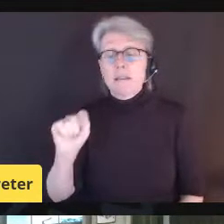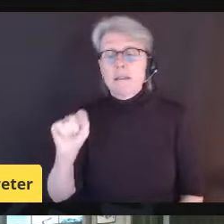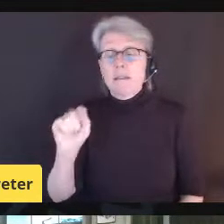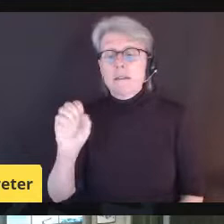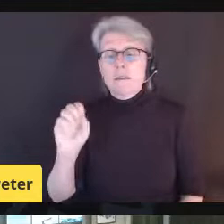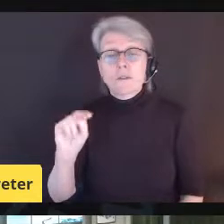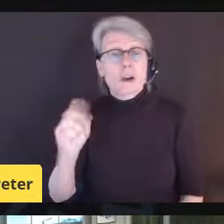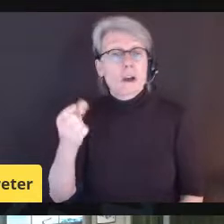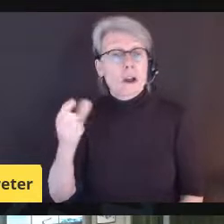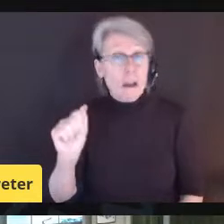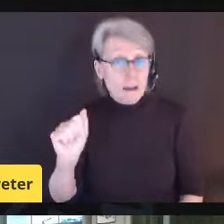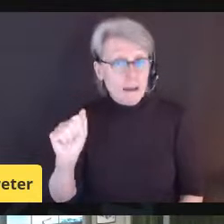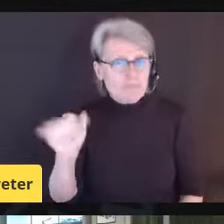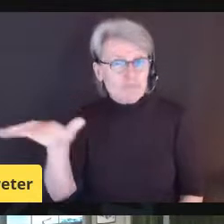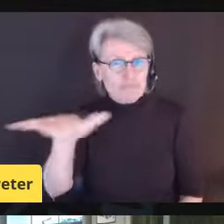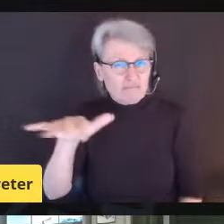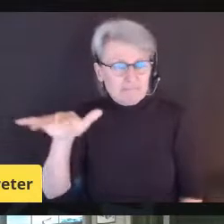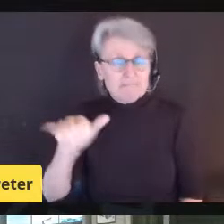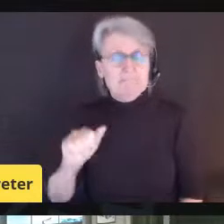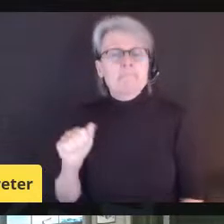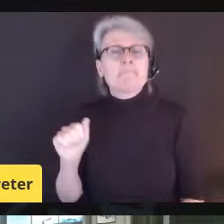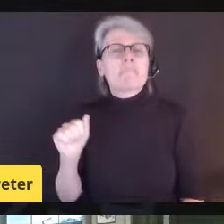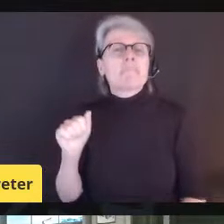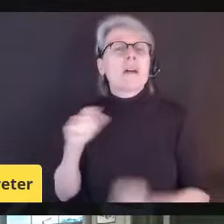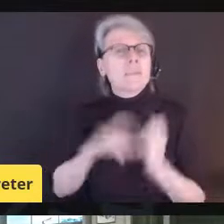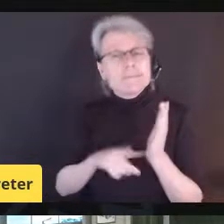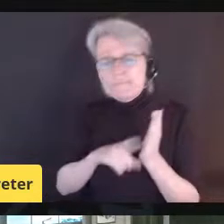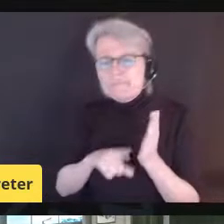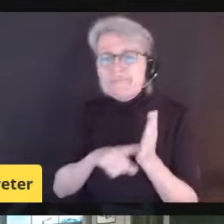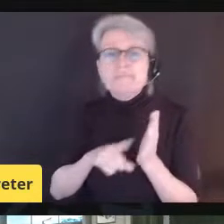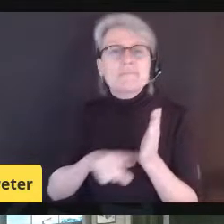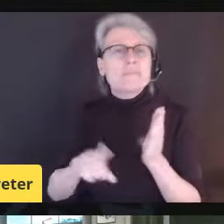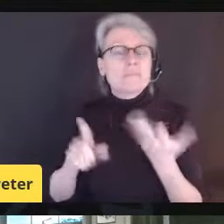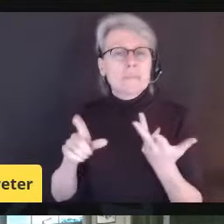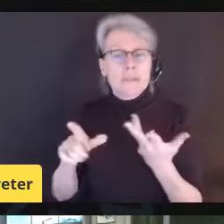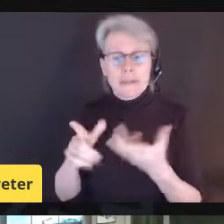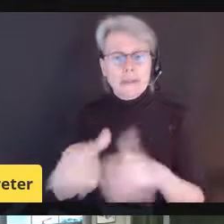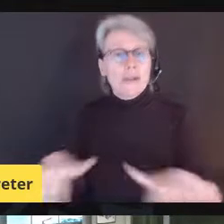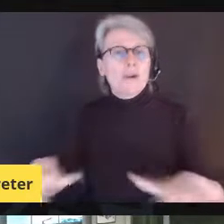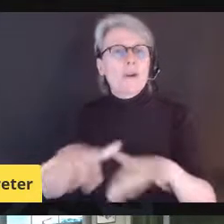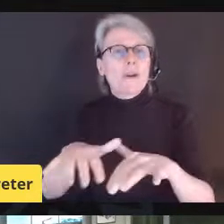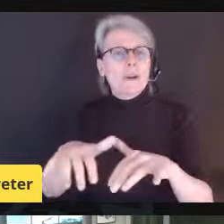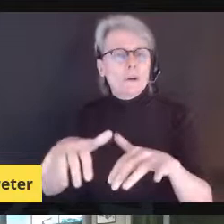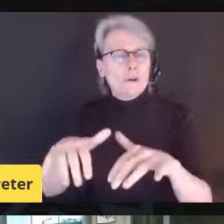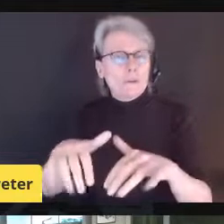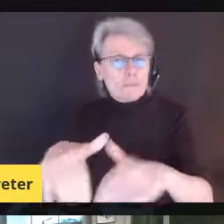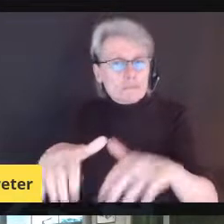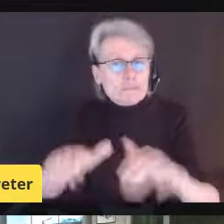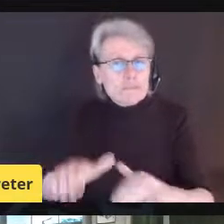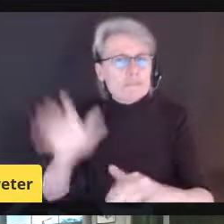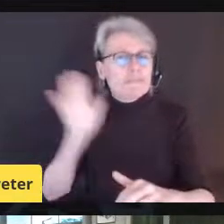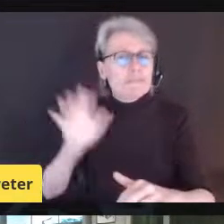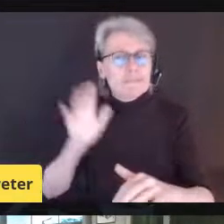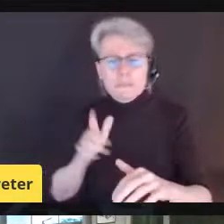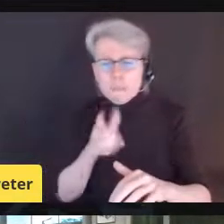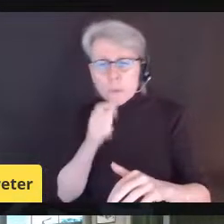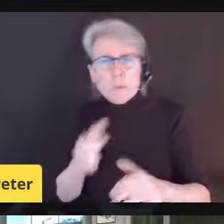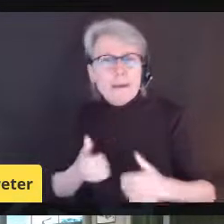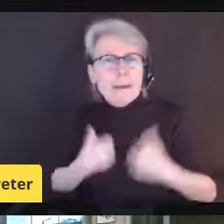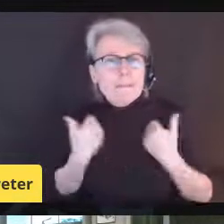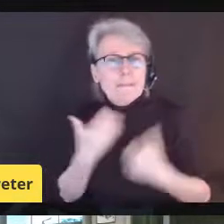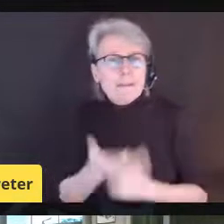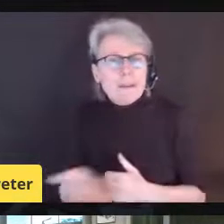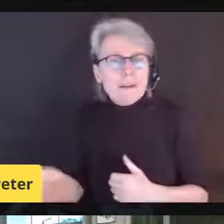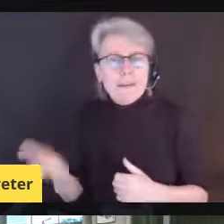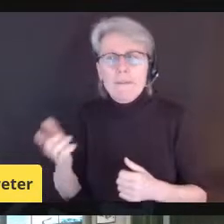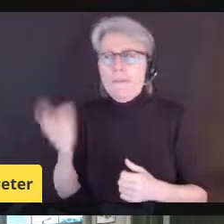we would look at everything about a settlement site, including who lived there, what they were eating,